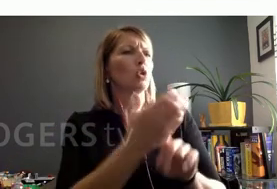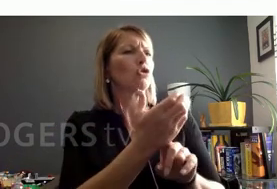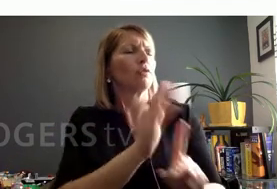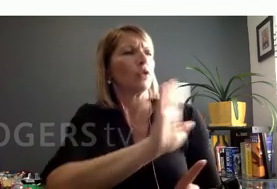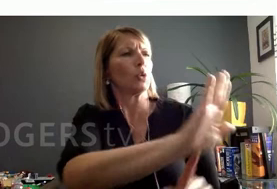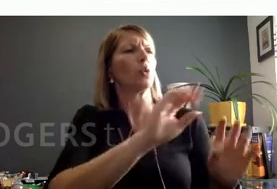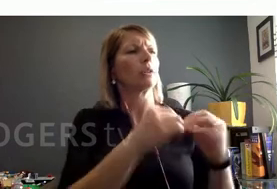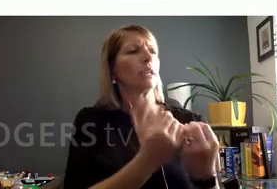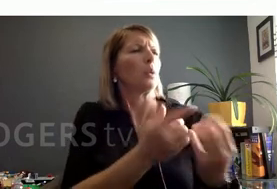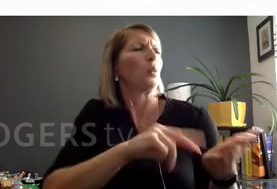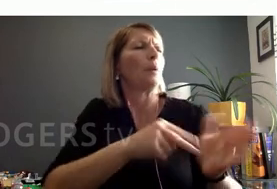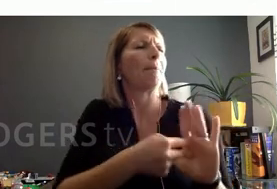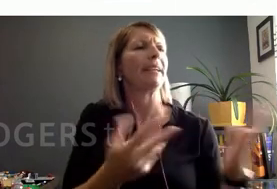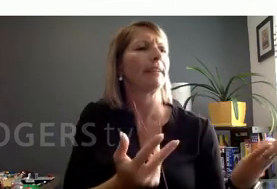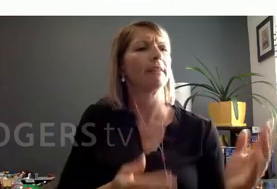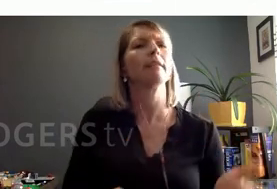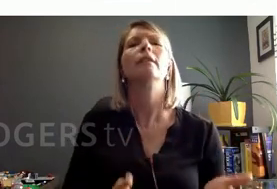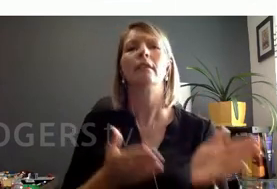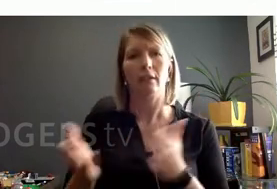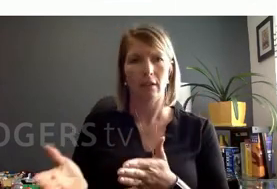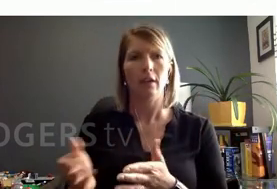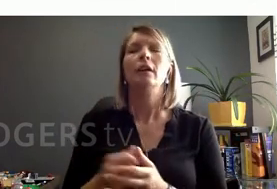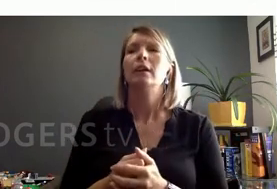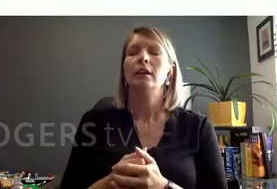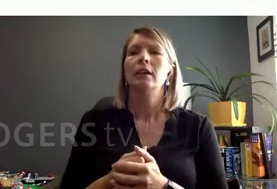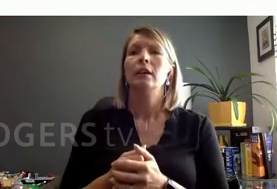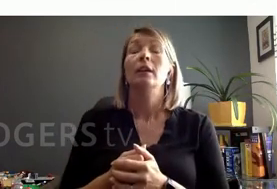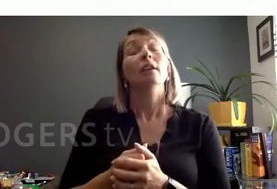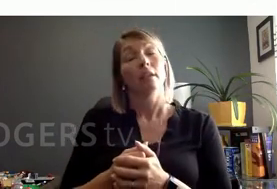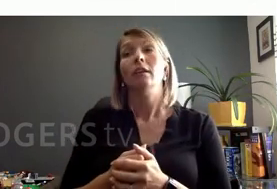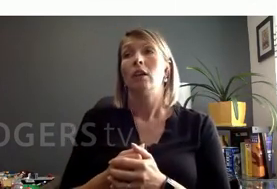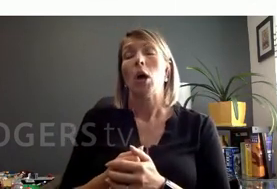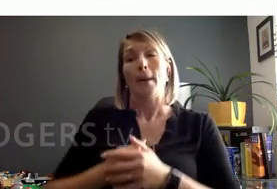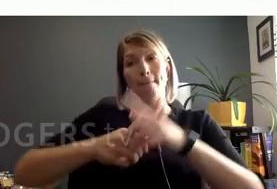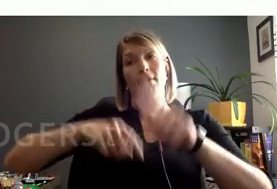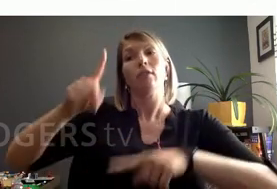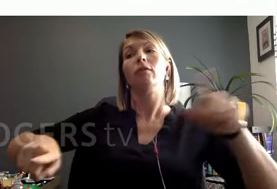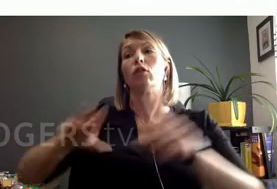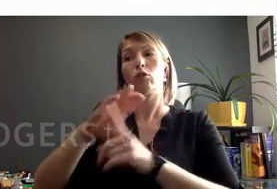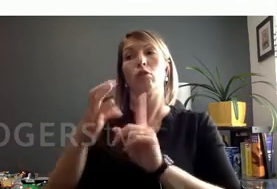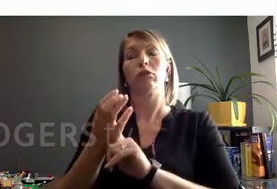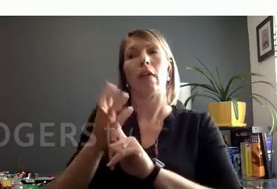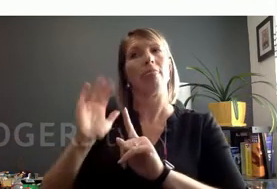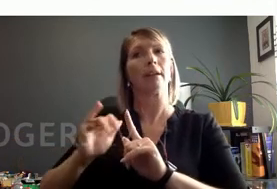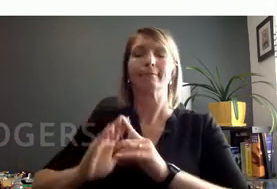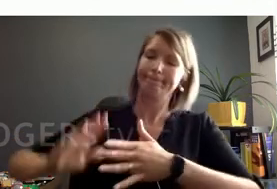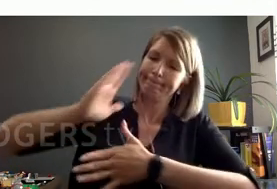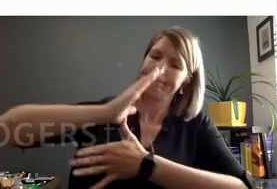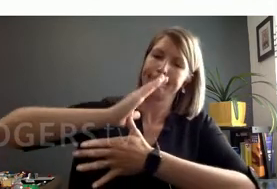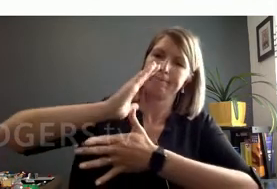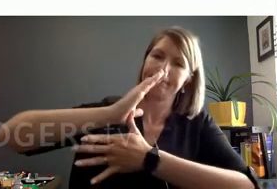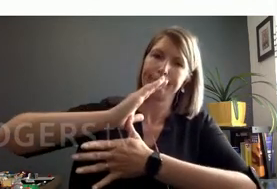is really a core tenet of our foundation and fundamental philosophies. It's written